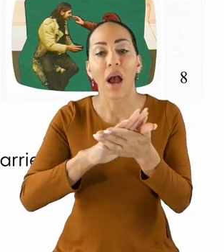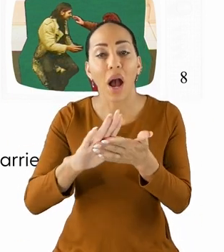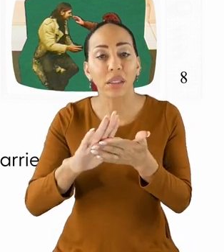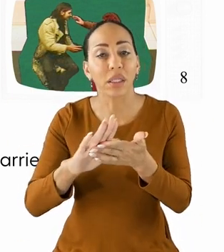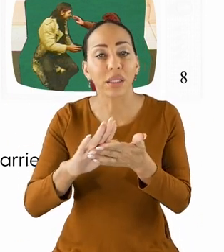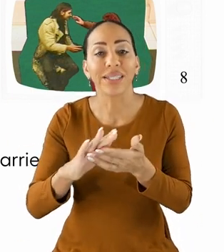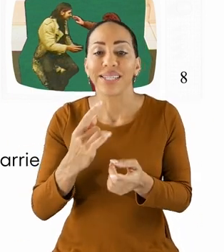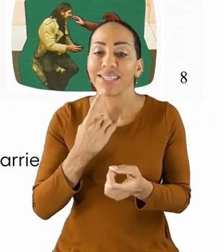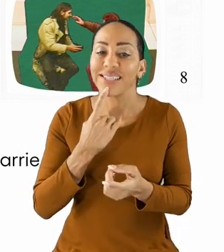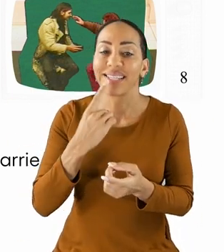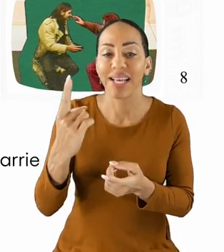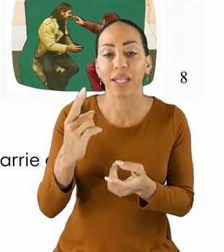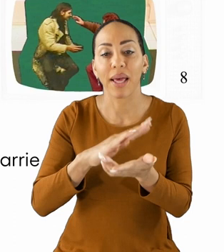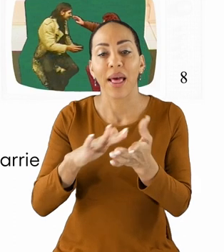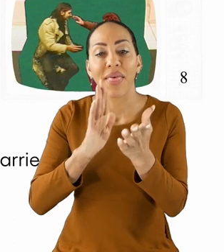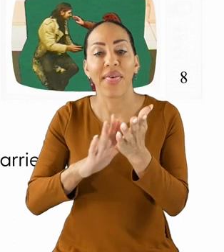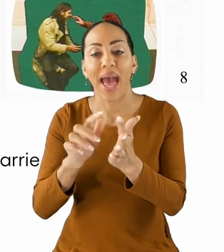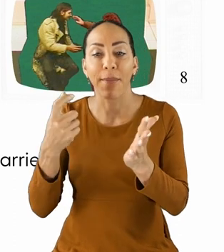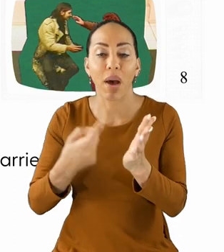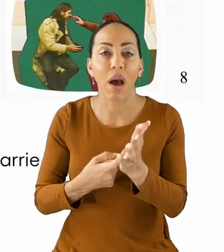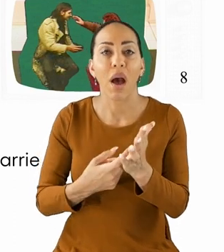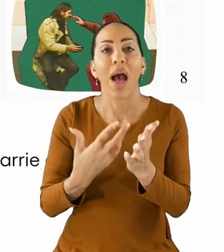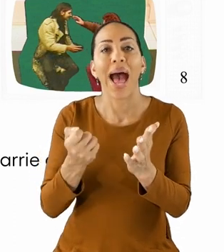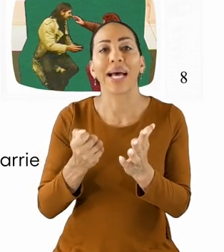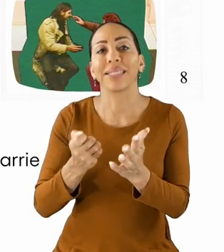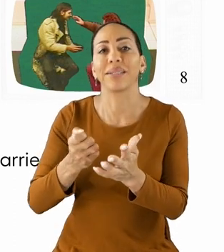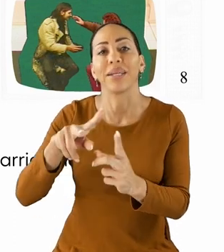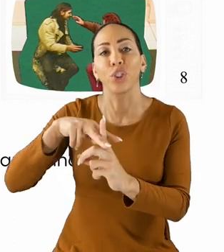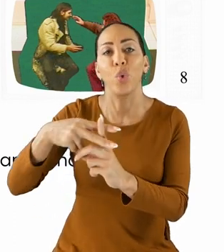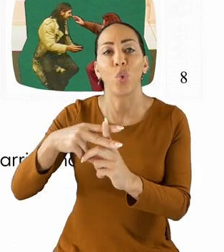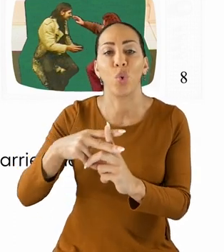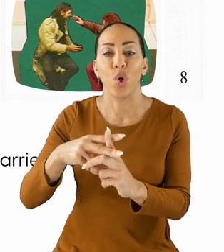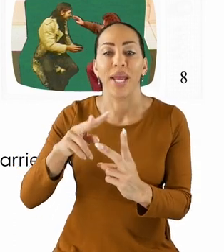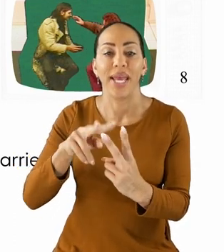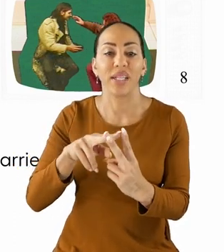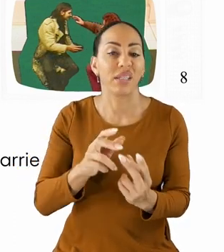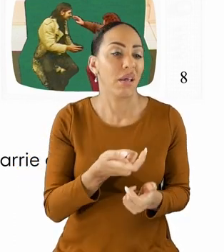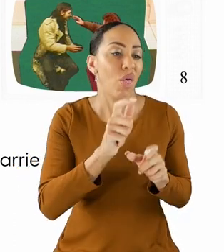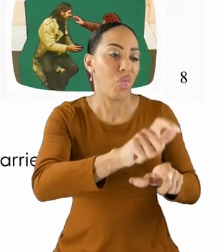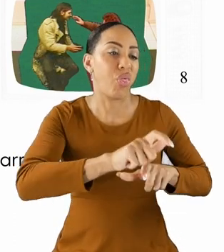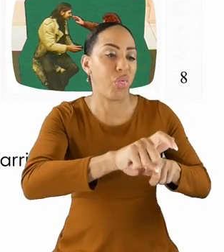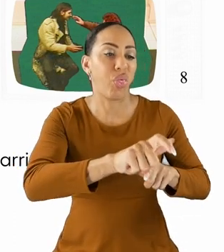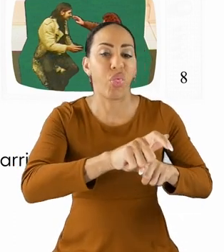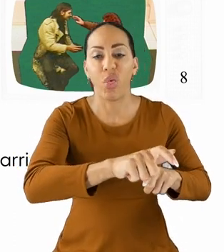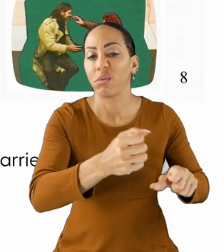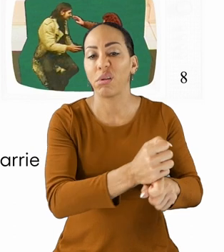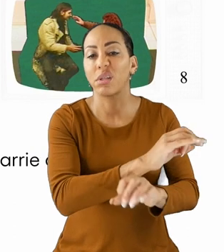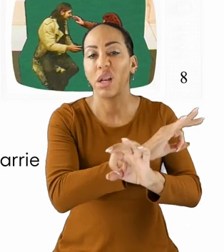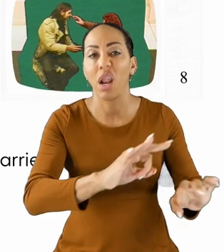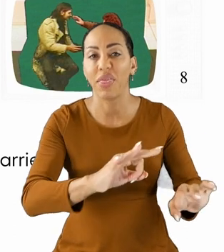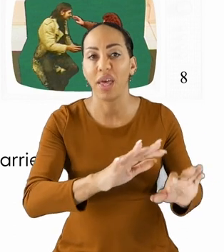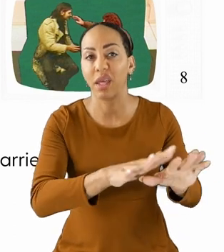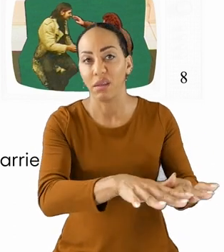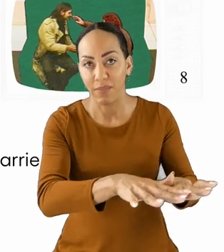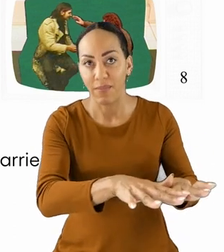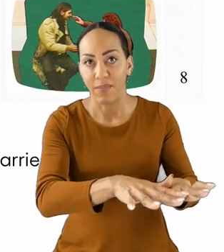Martin Heidegger makes with the example of the hammer as a tool having two states, an innate object when not in use that Heidegger refers to as